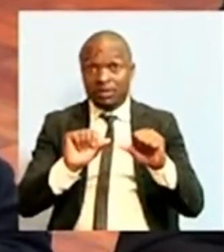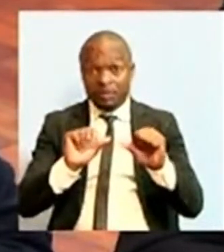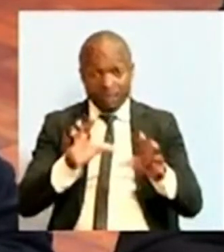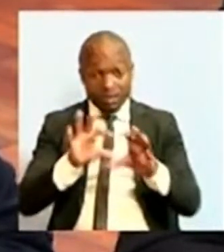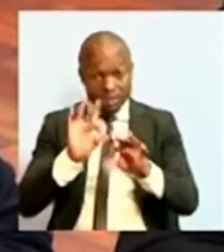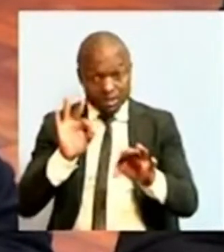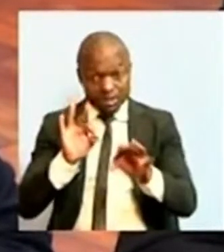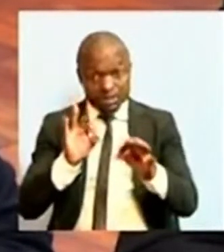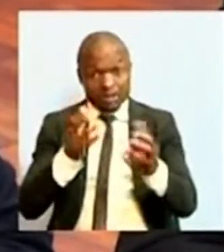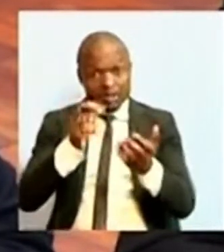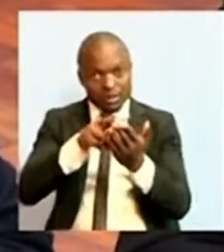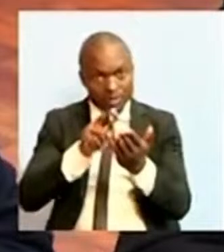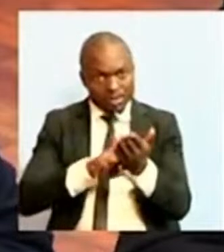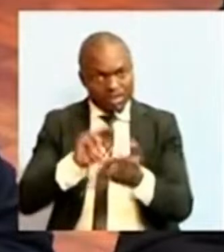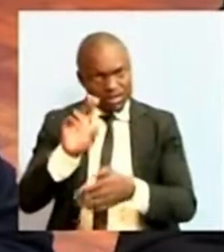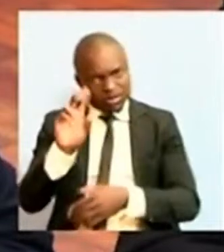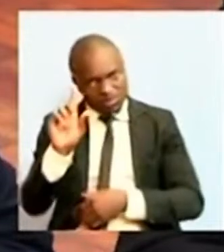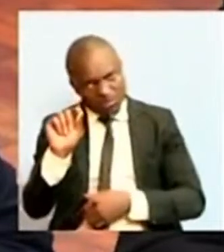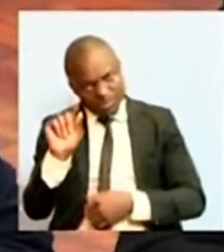that 20